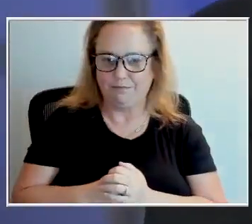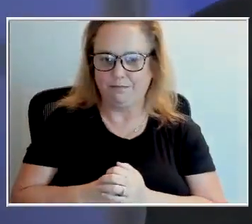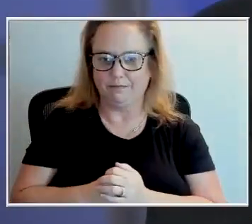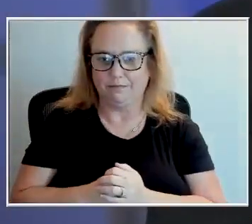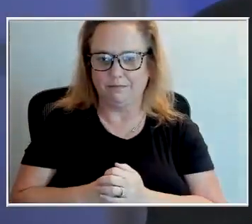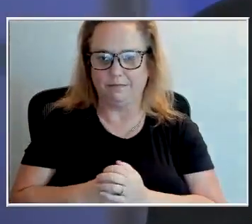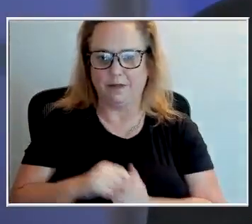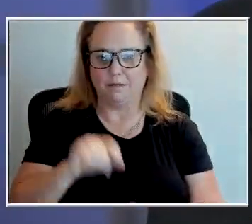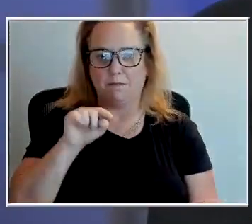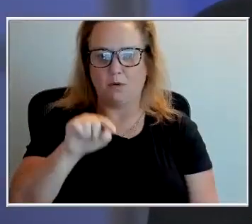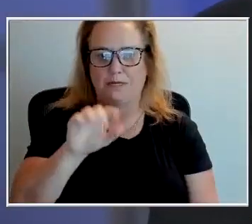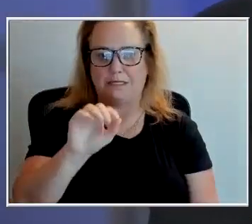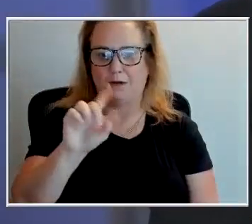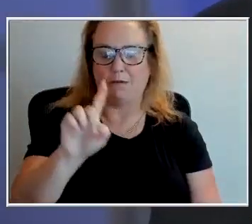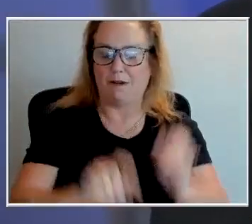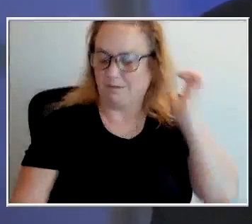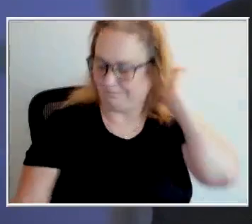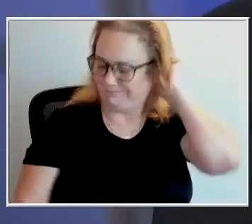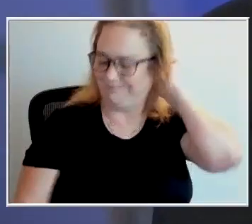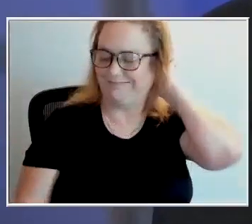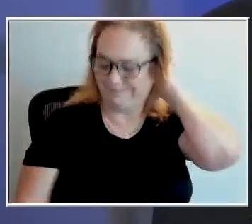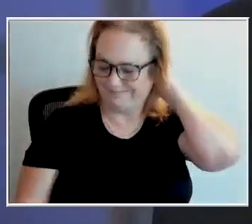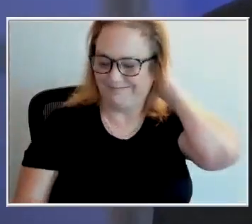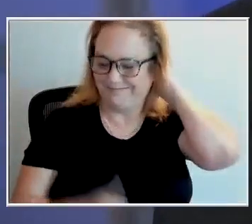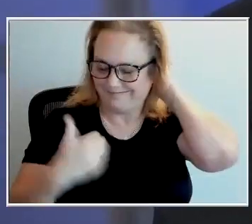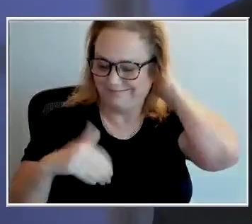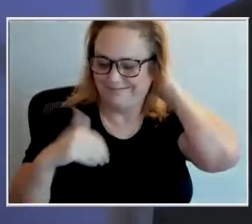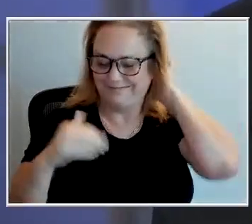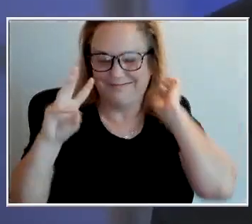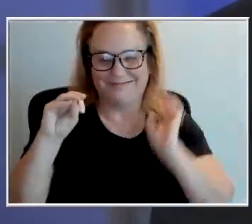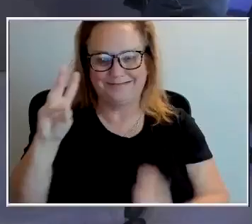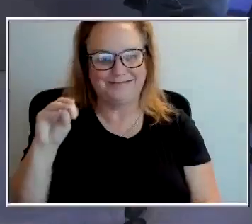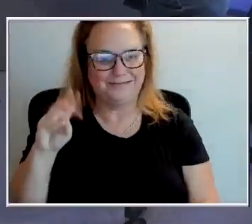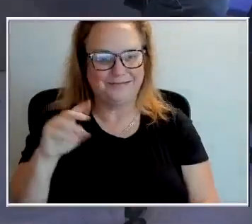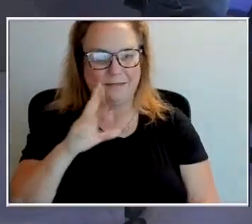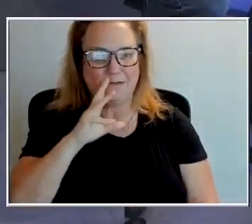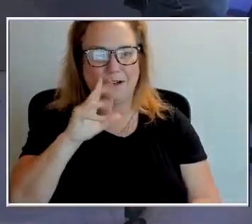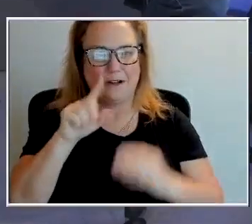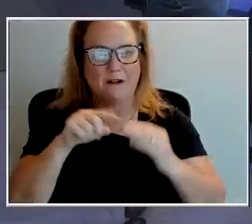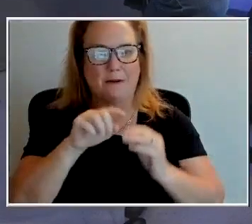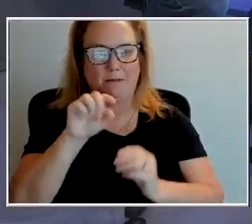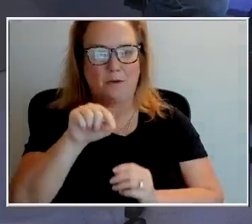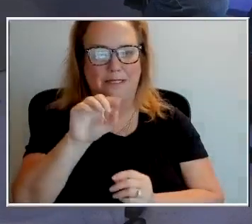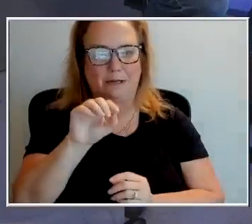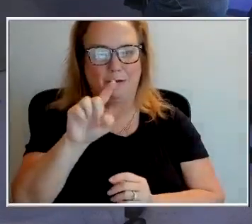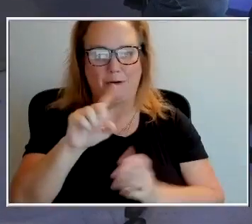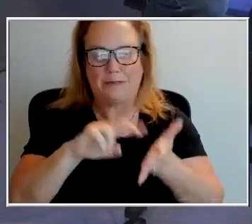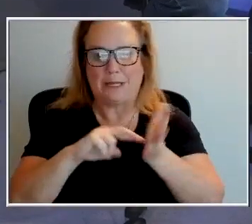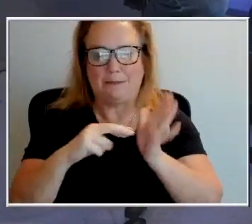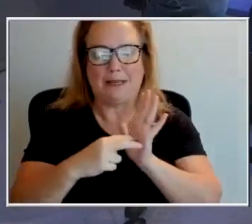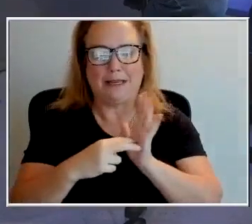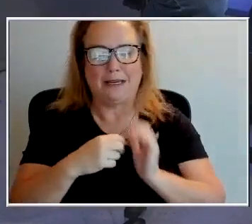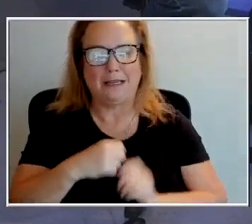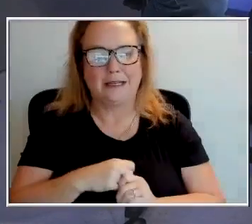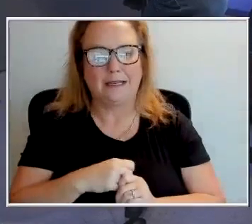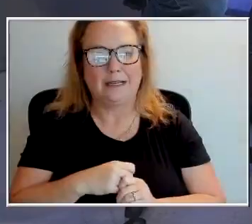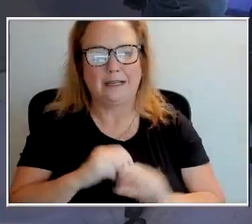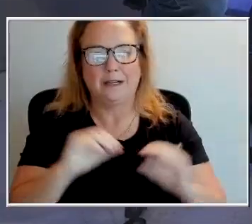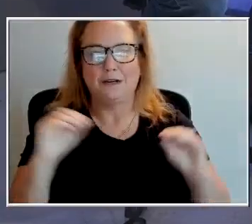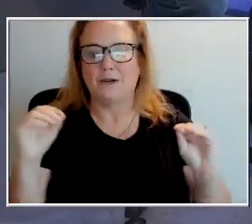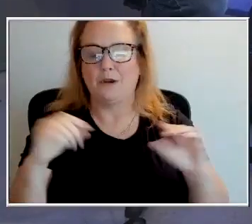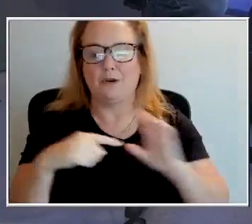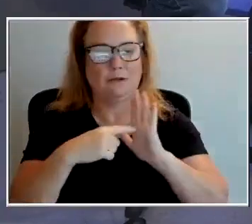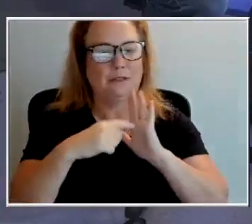0.01. Awesome. Yeah. I like that. Undetect. And we're going to talk about what that means, right? Yes. What does that mean, Dr. Parker? It means no sign of cancer.